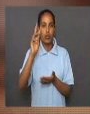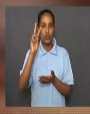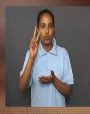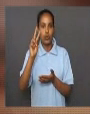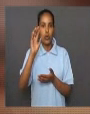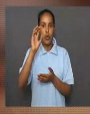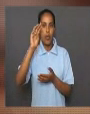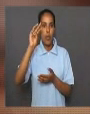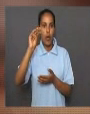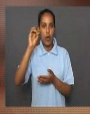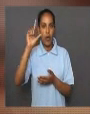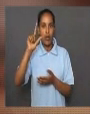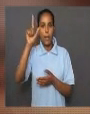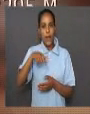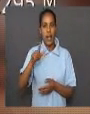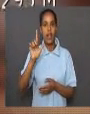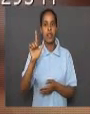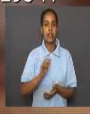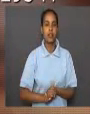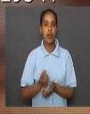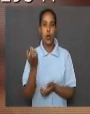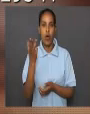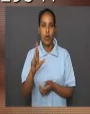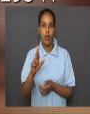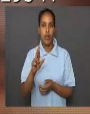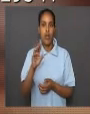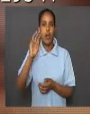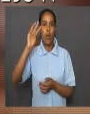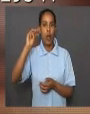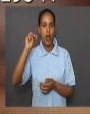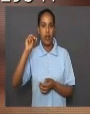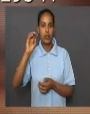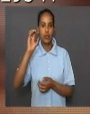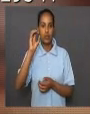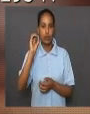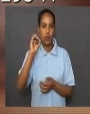0.42 moles per liter, or a molarity of